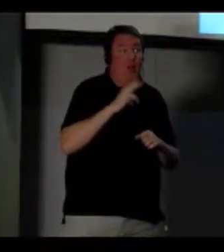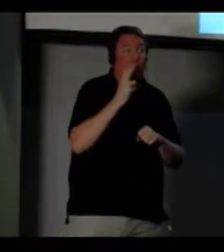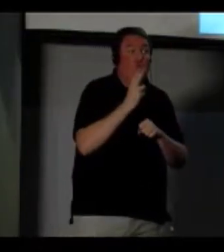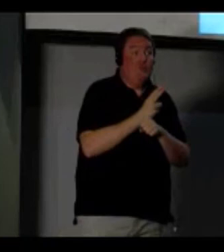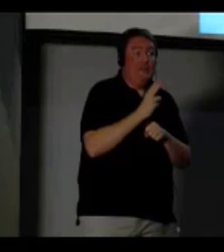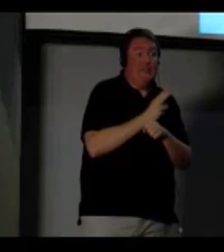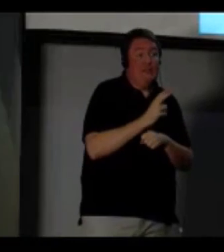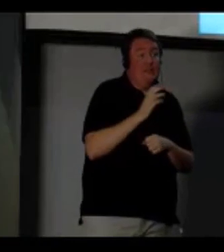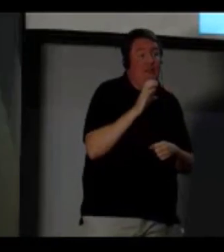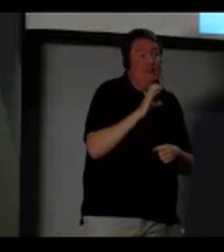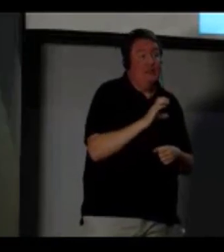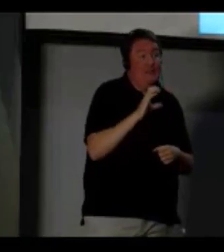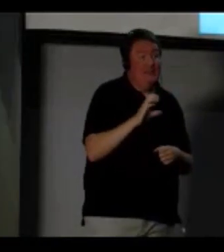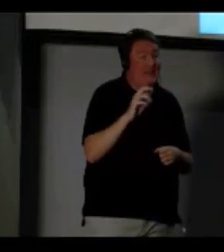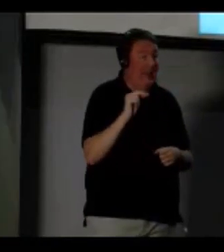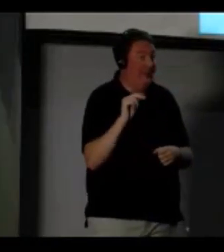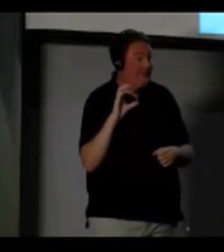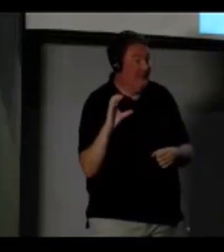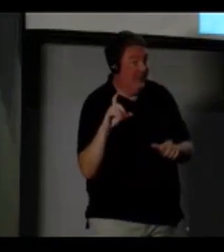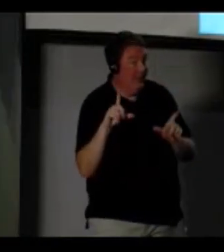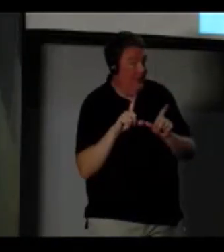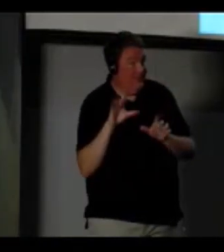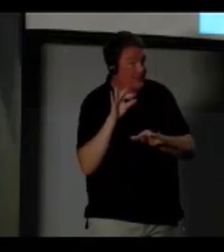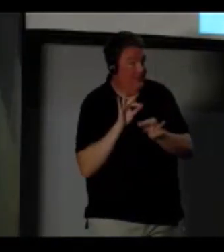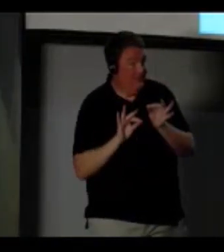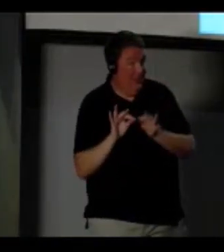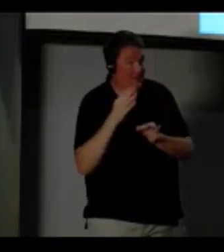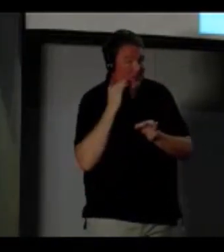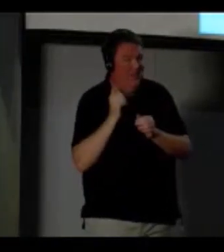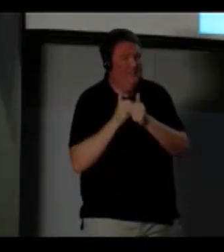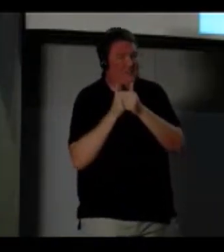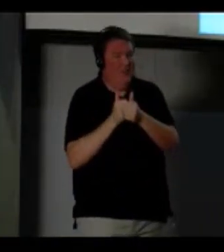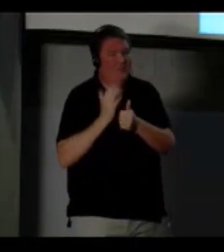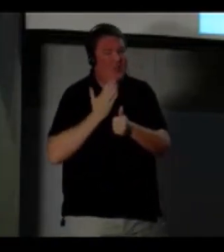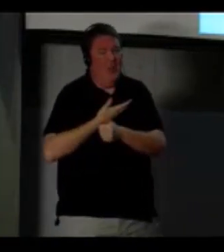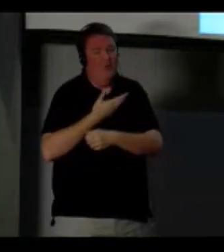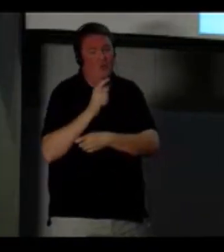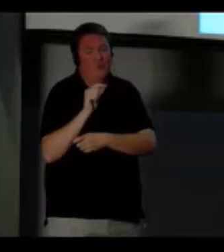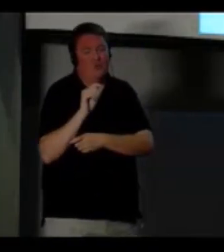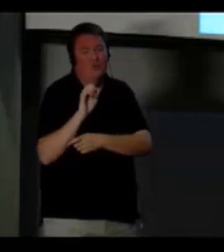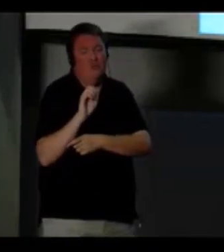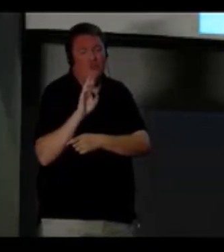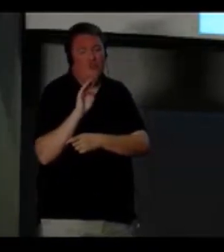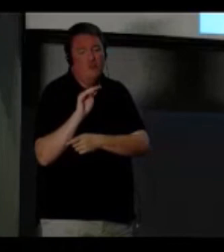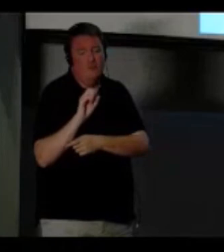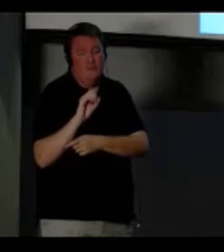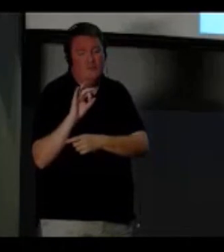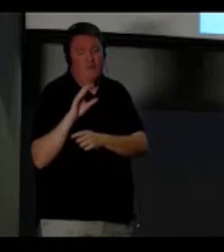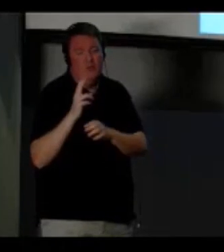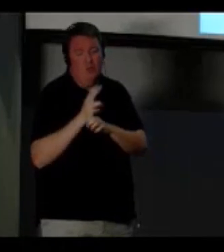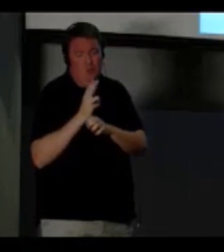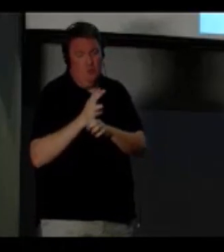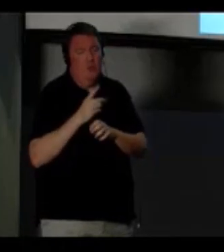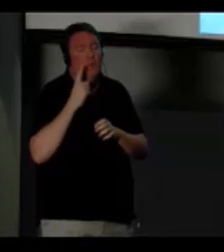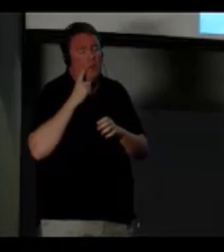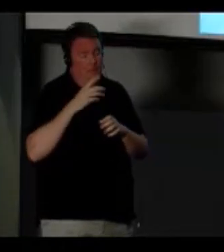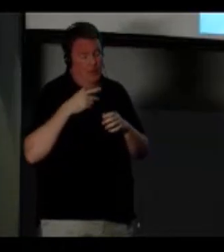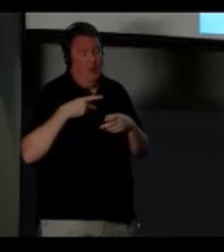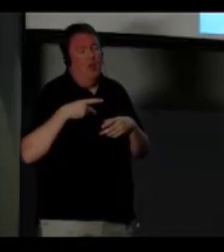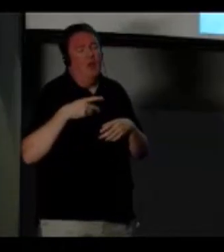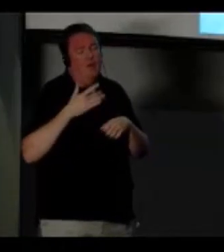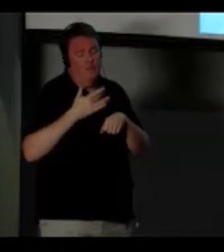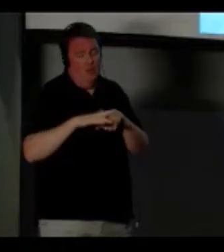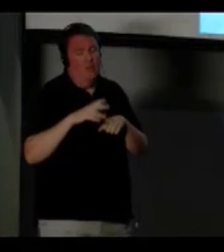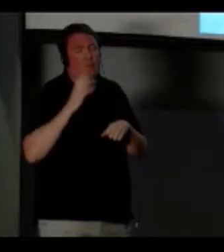CCNC license, because that's consistent with our terms of use that say we'll make it available but for educational,